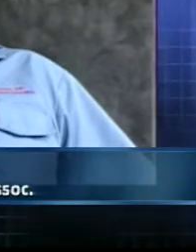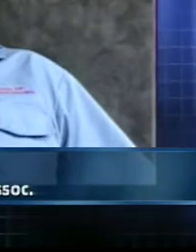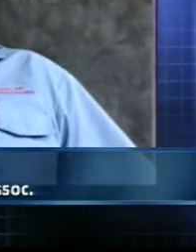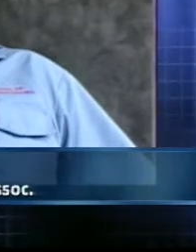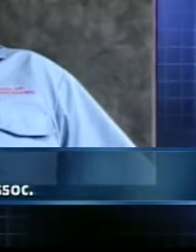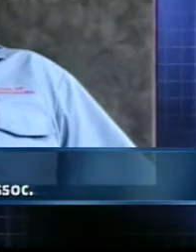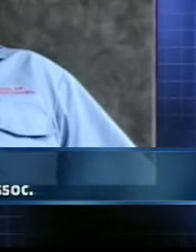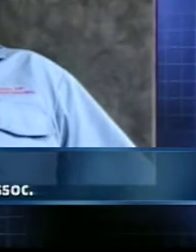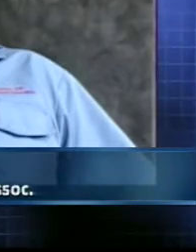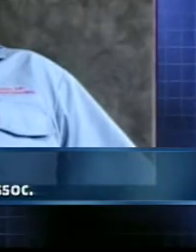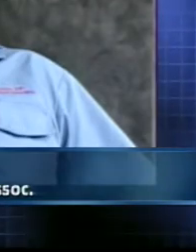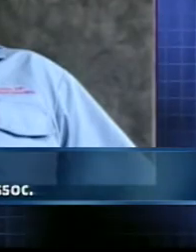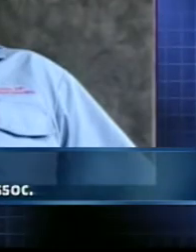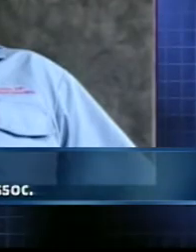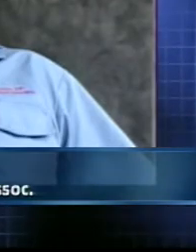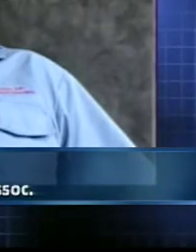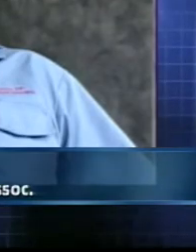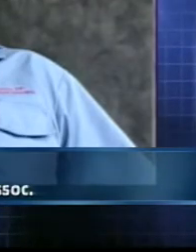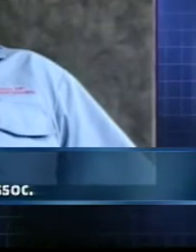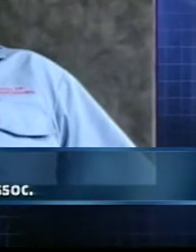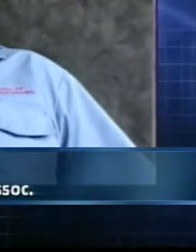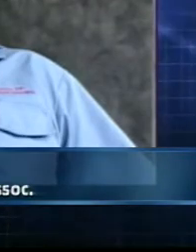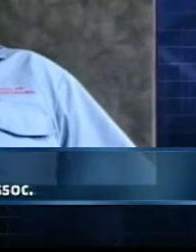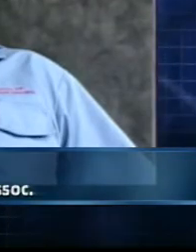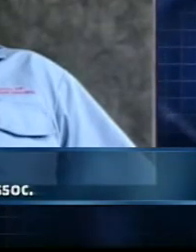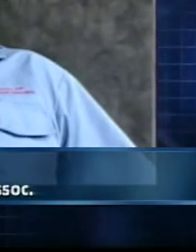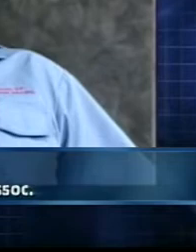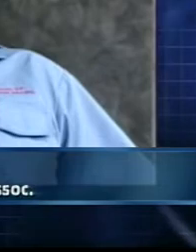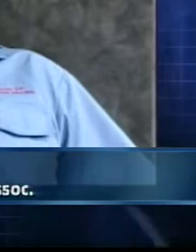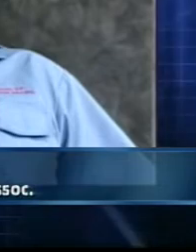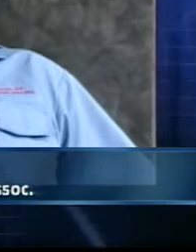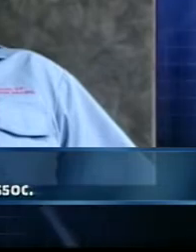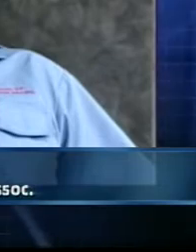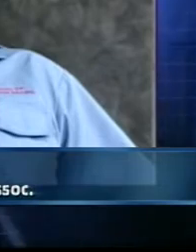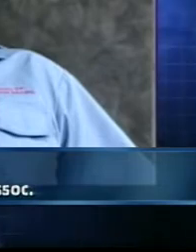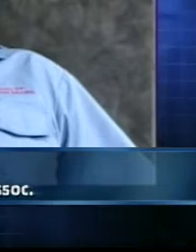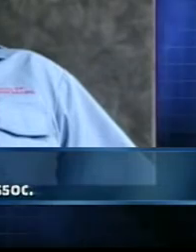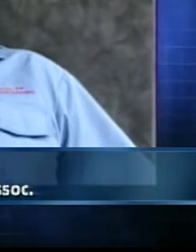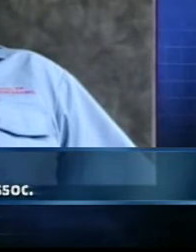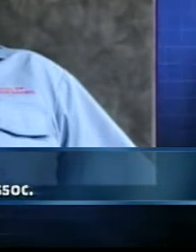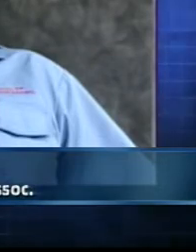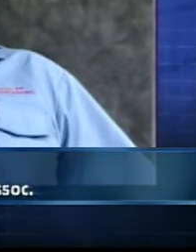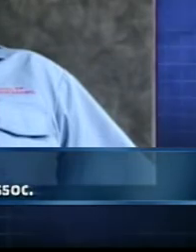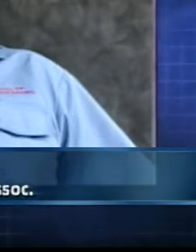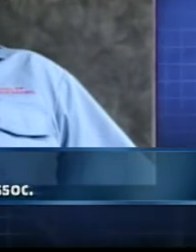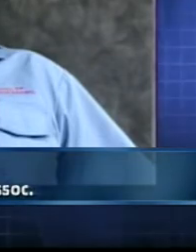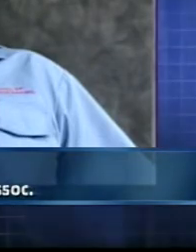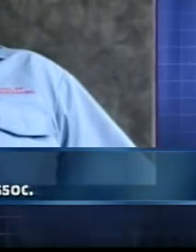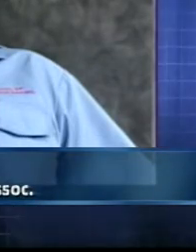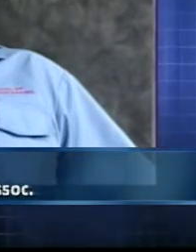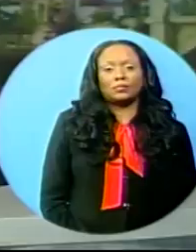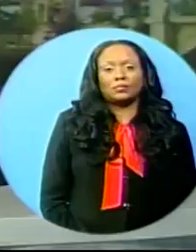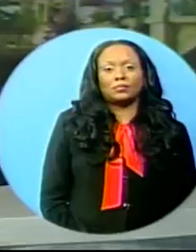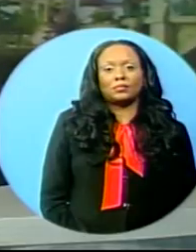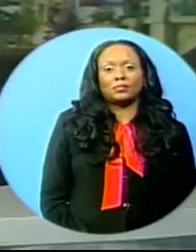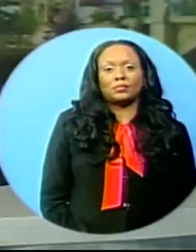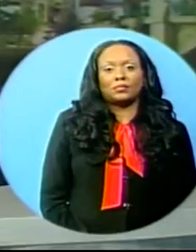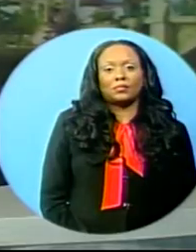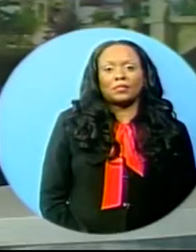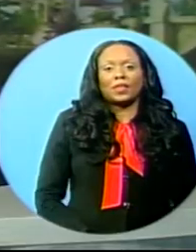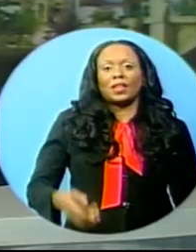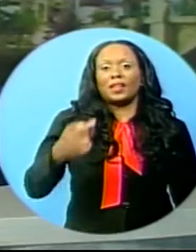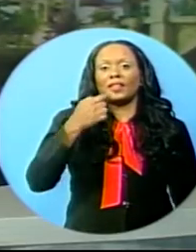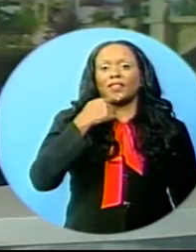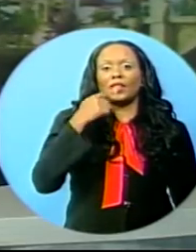hoping to cut this down by even a third this year, but we haven't succeeded. So take it easy.